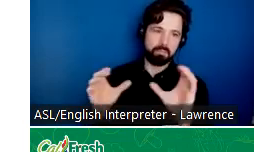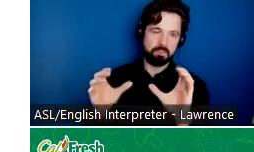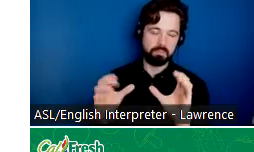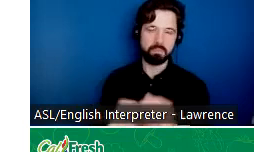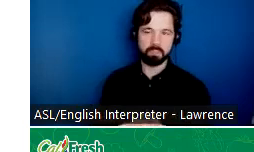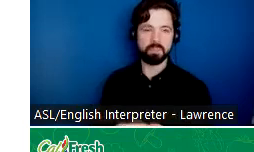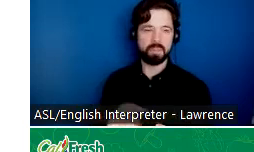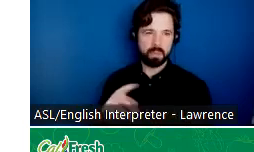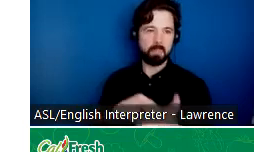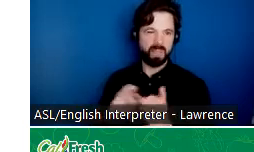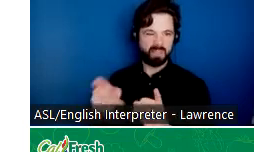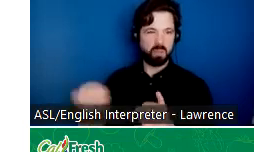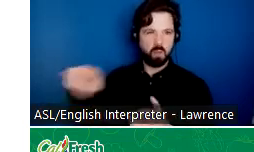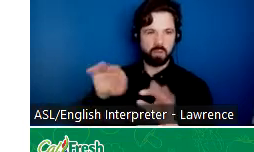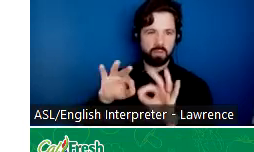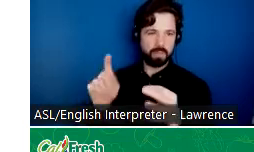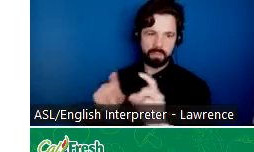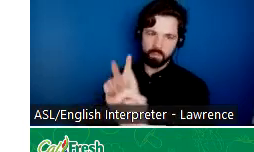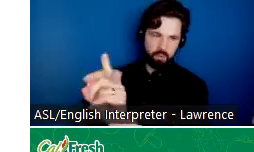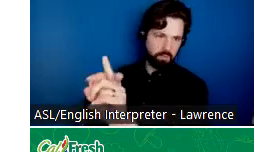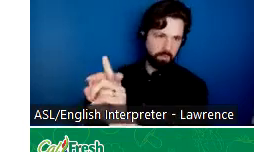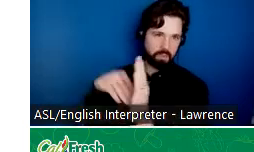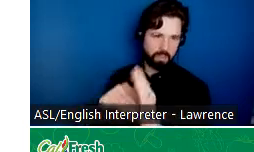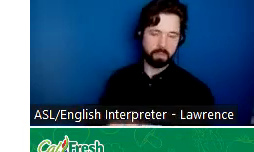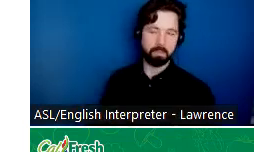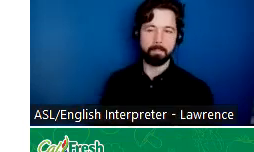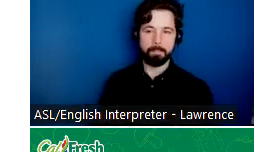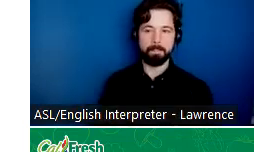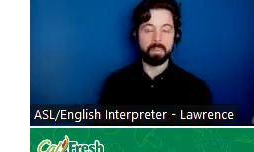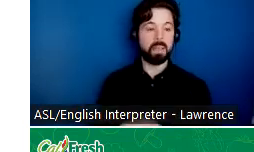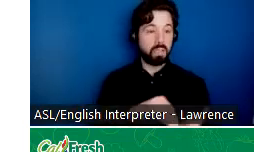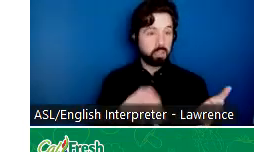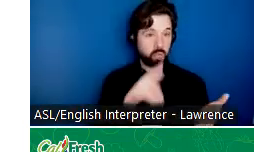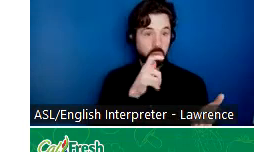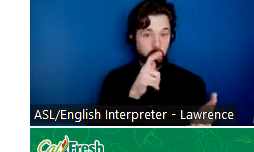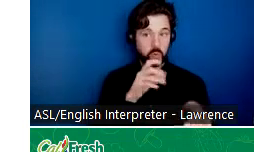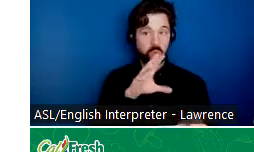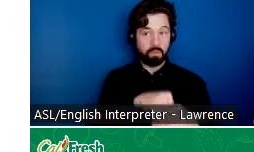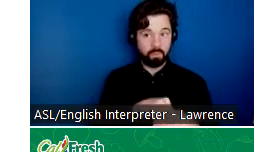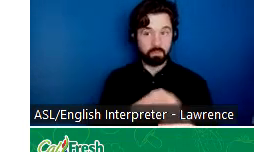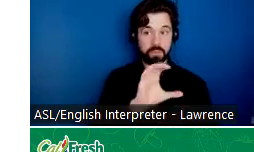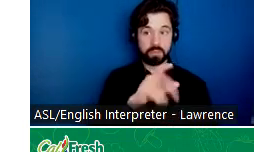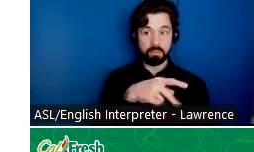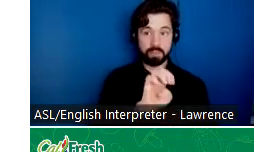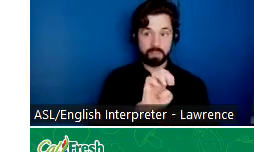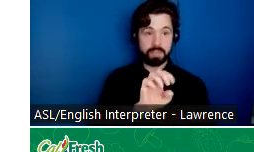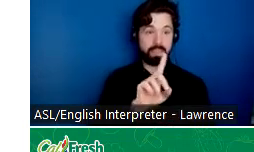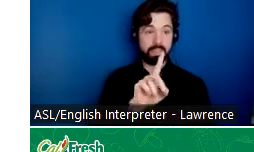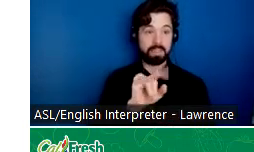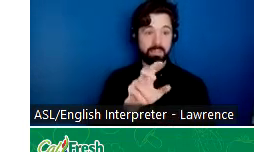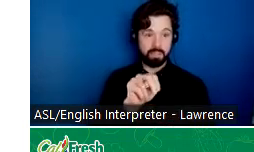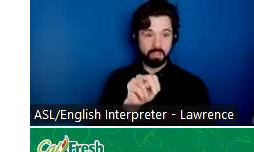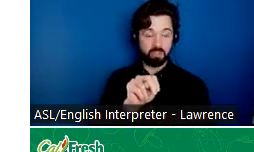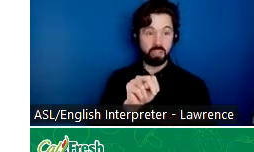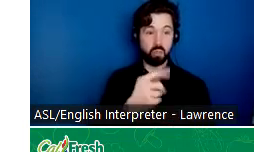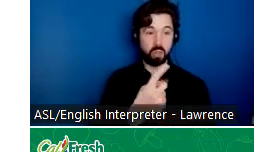must apply. Only those children who attend a CEP or Provision 1, 2, or 3 school